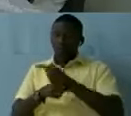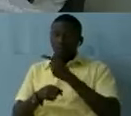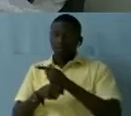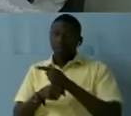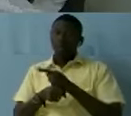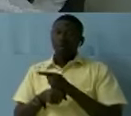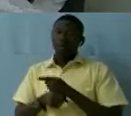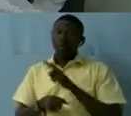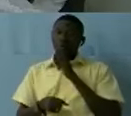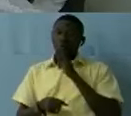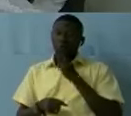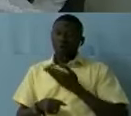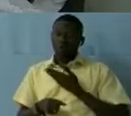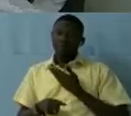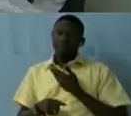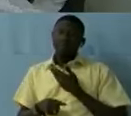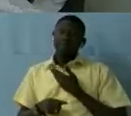HIV positive.